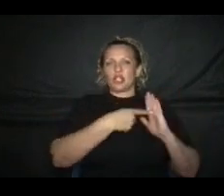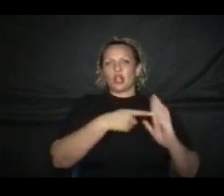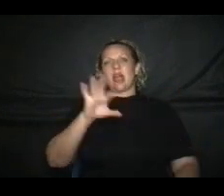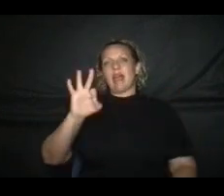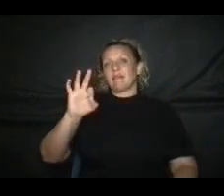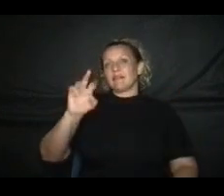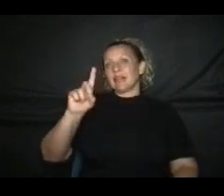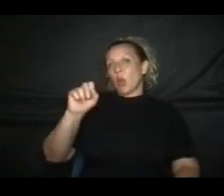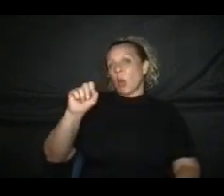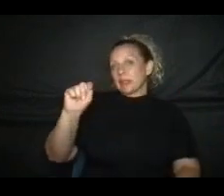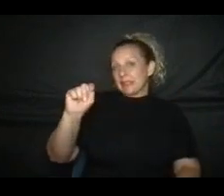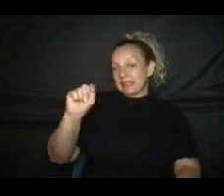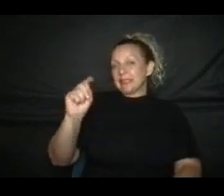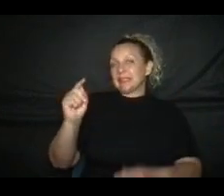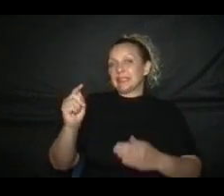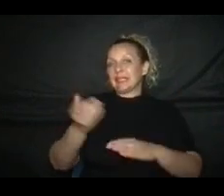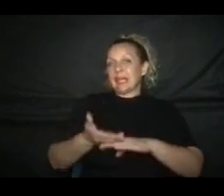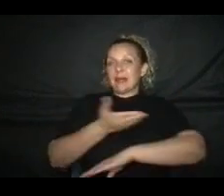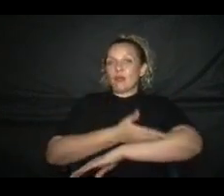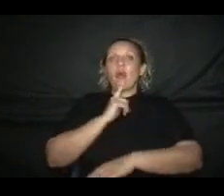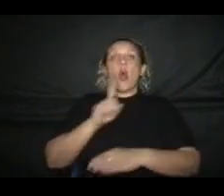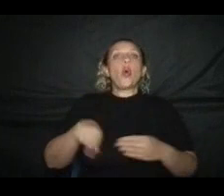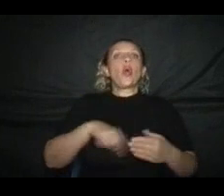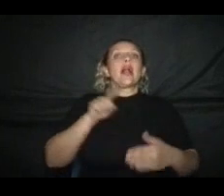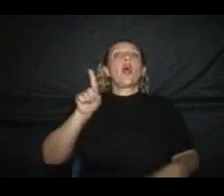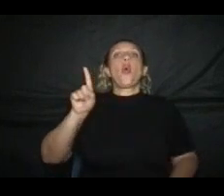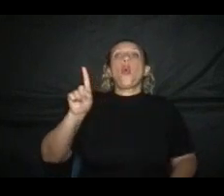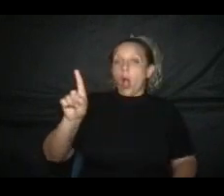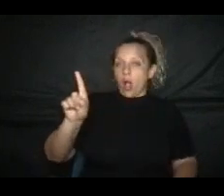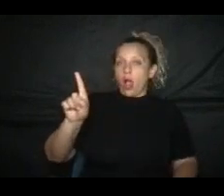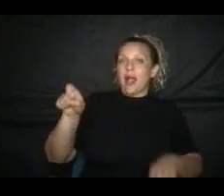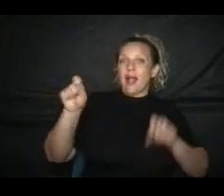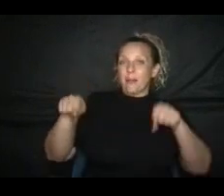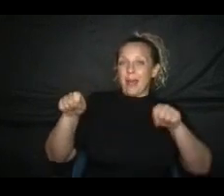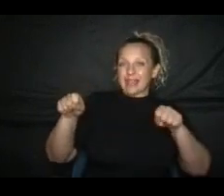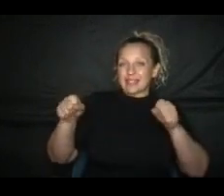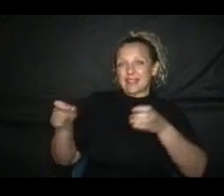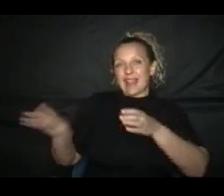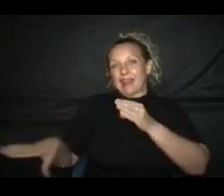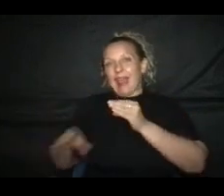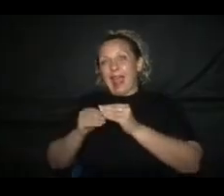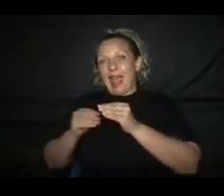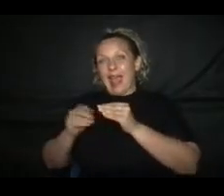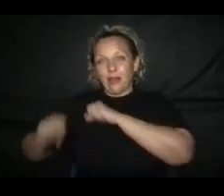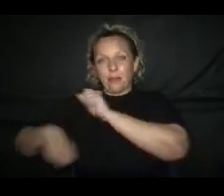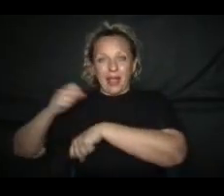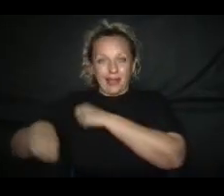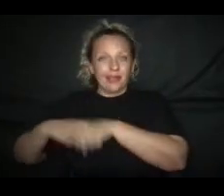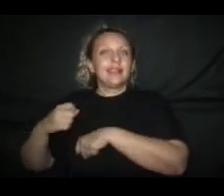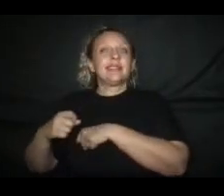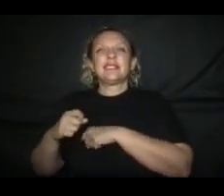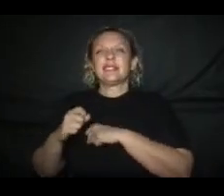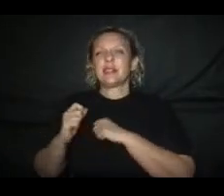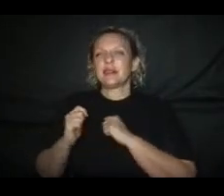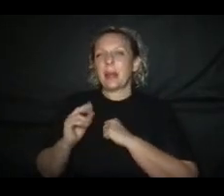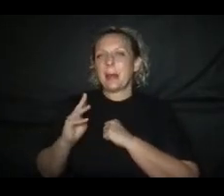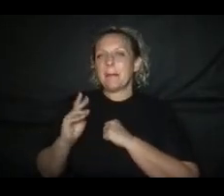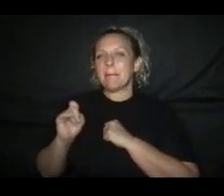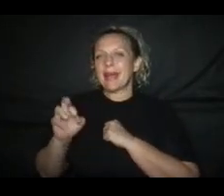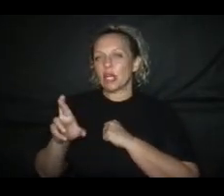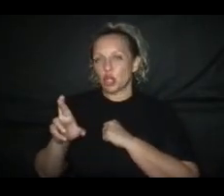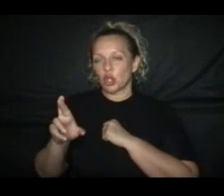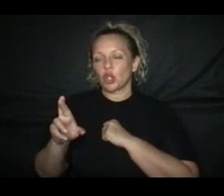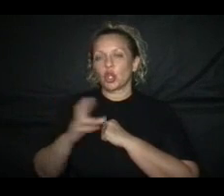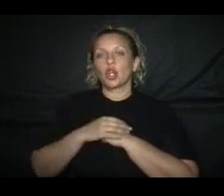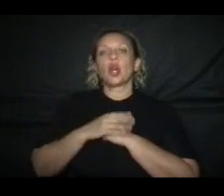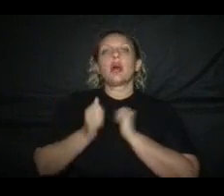and only one road capacity project, which is minor. Most of the projects within the